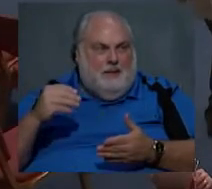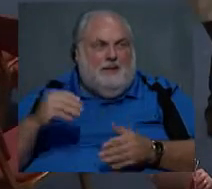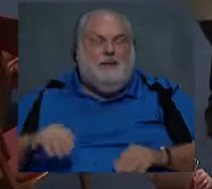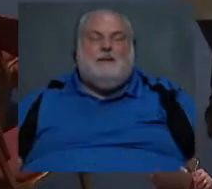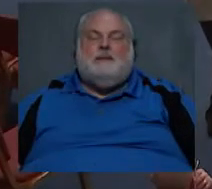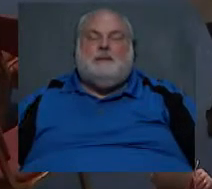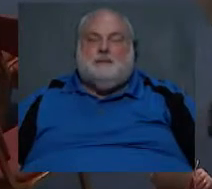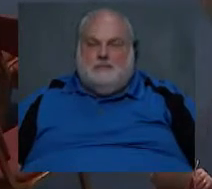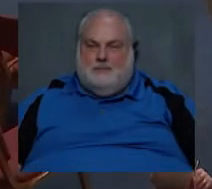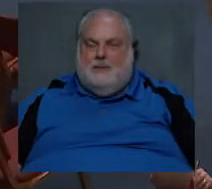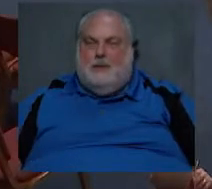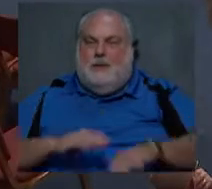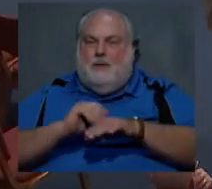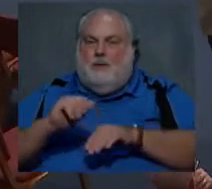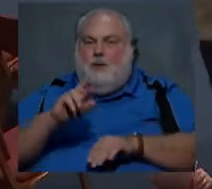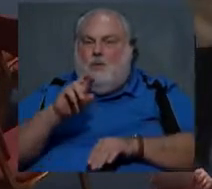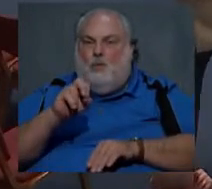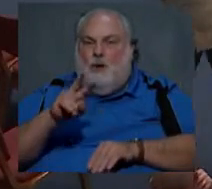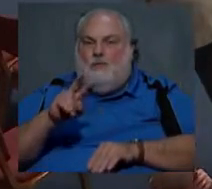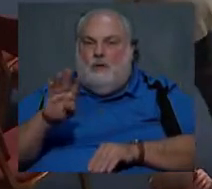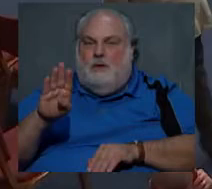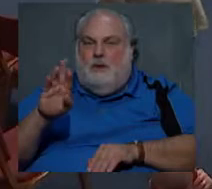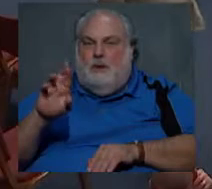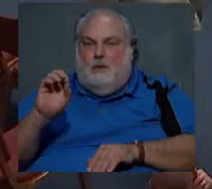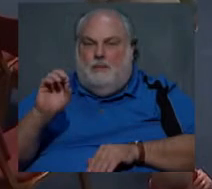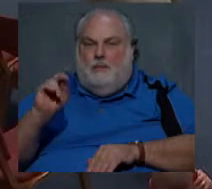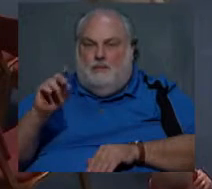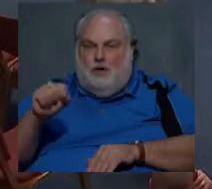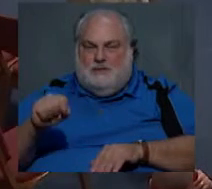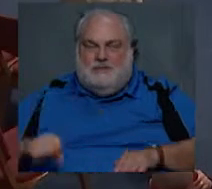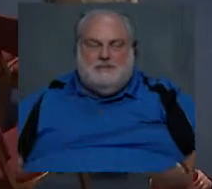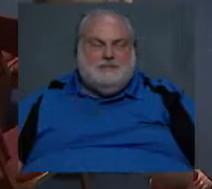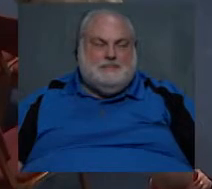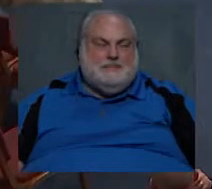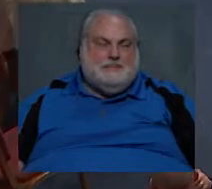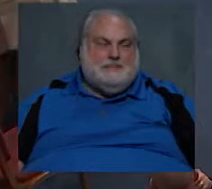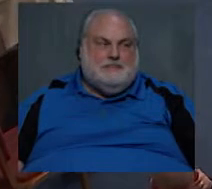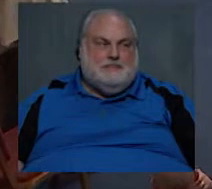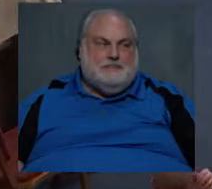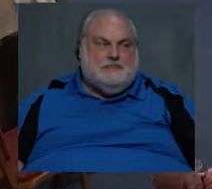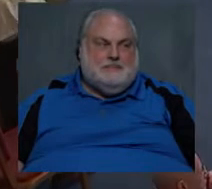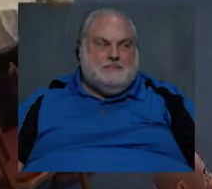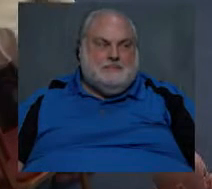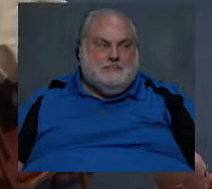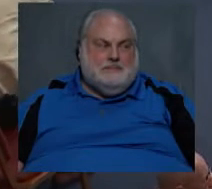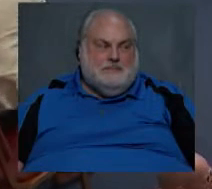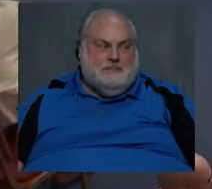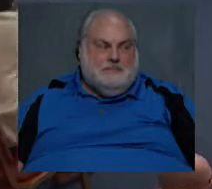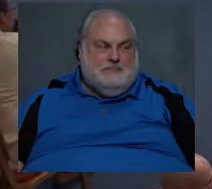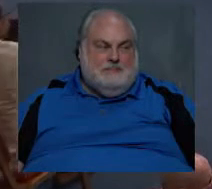don't we do that? Mr. Reverend Brooks, would you like to come to the podium and say anything?